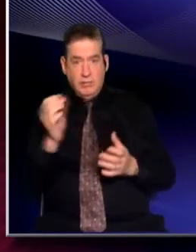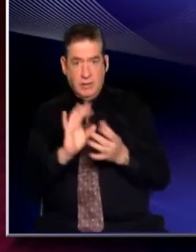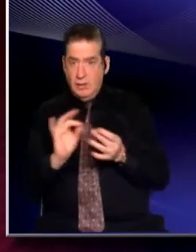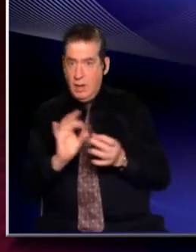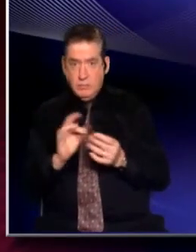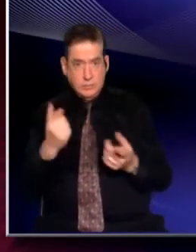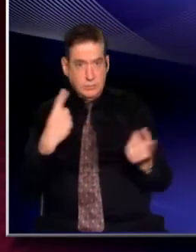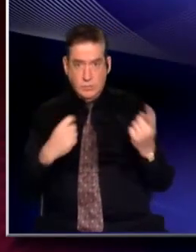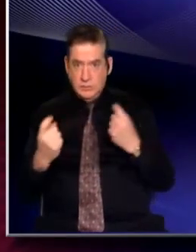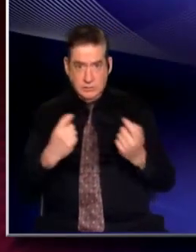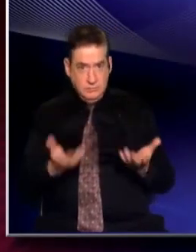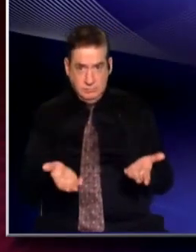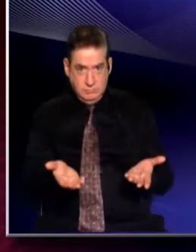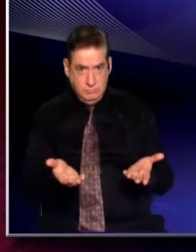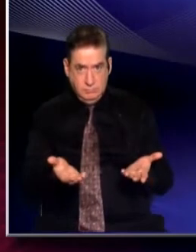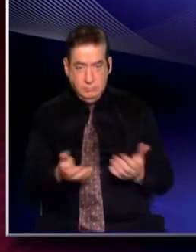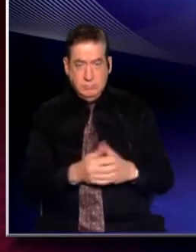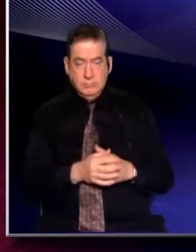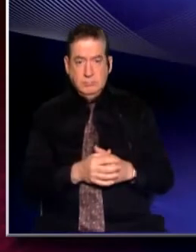questions?